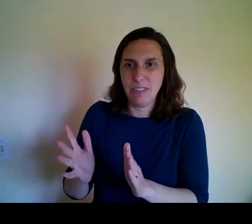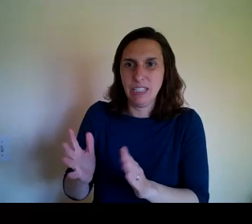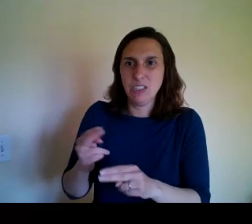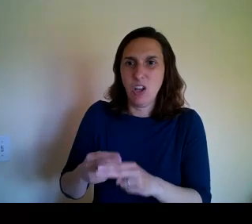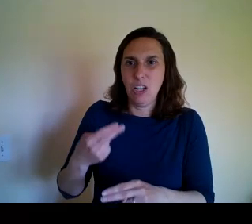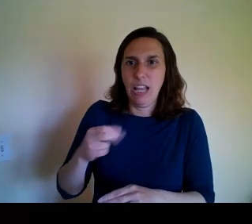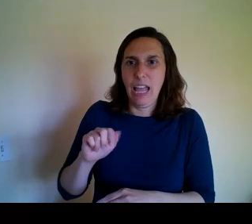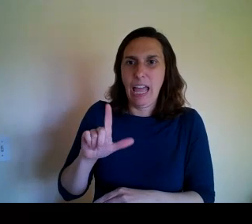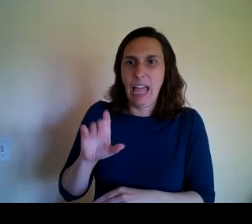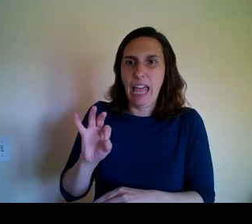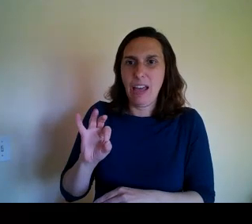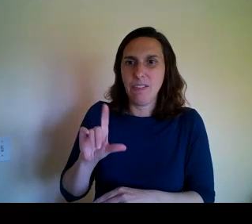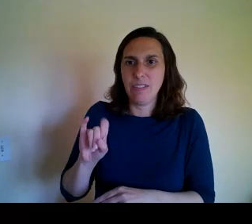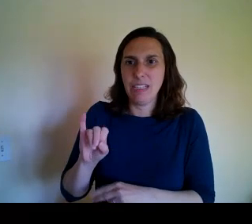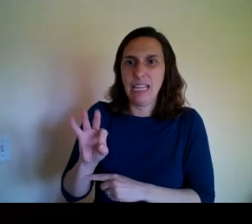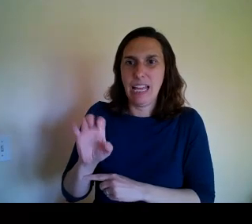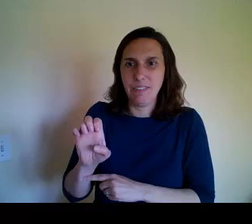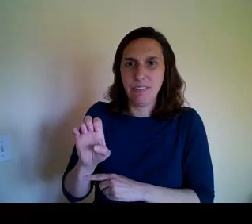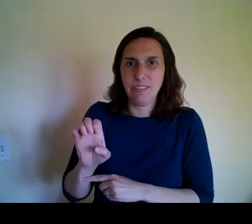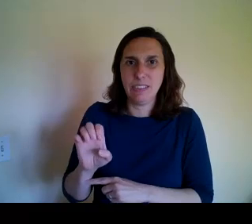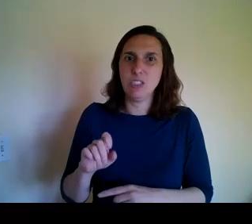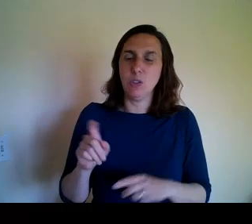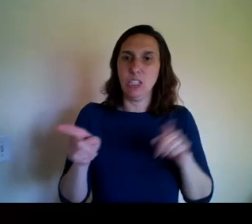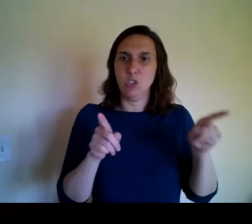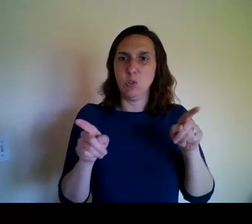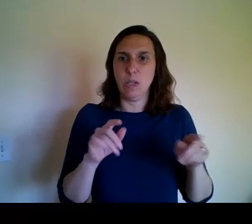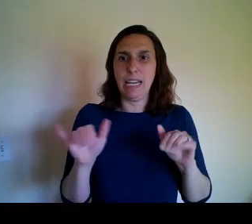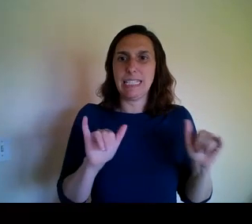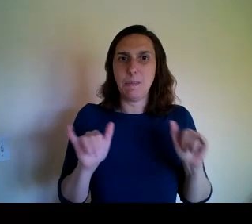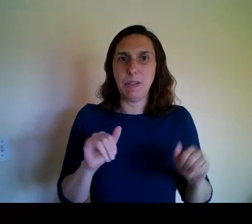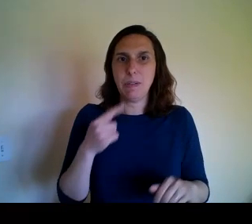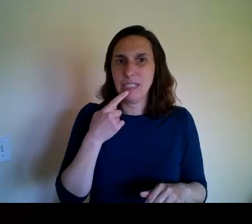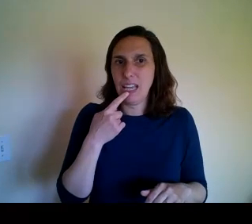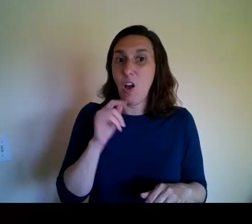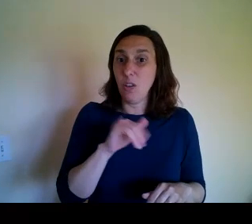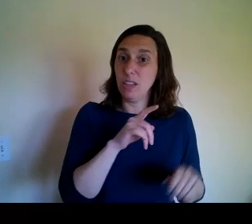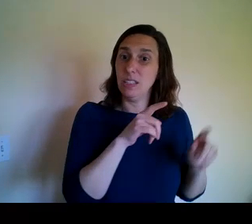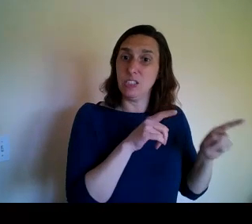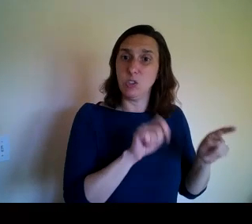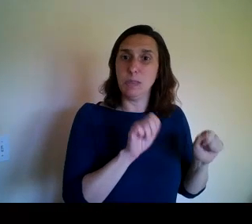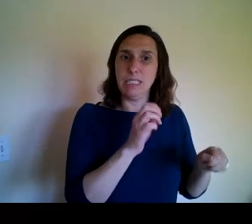similar. Now, when we first modeled them, I could say, hey, this can be some